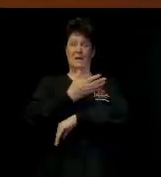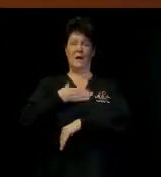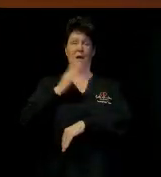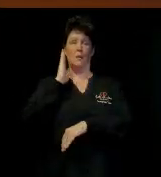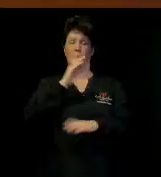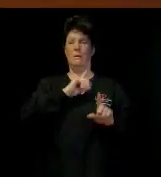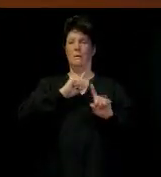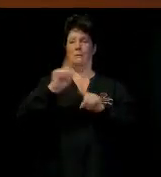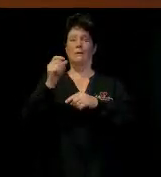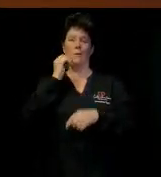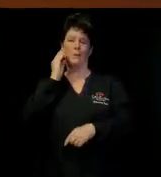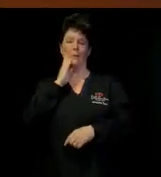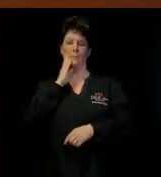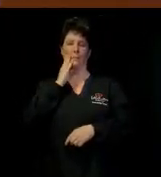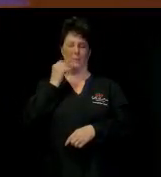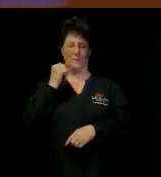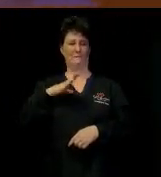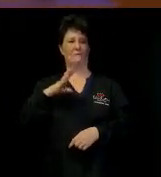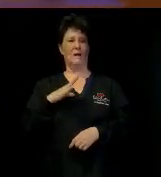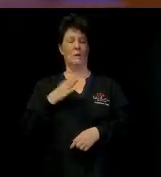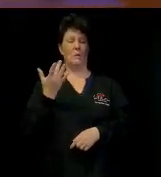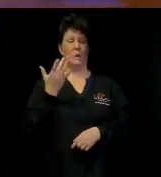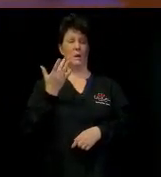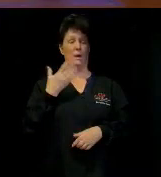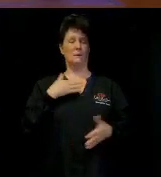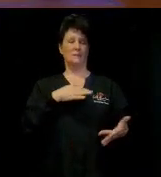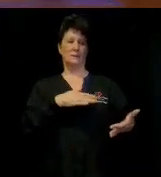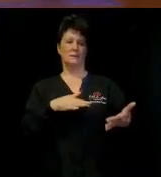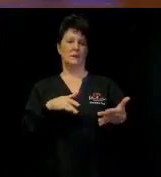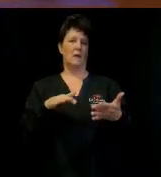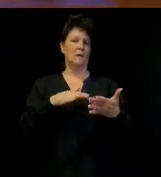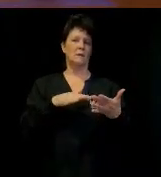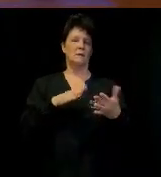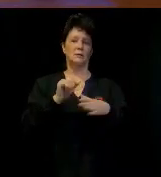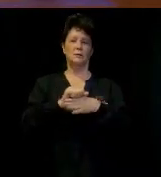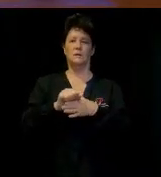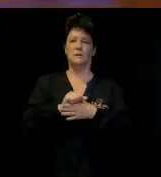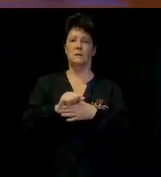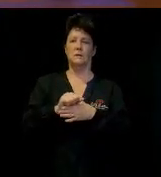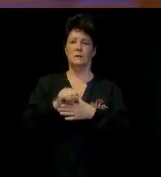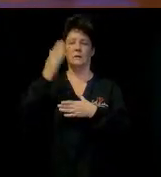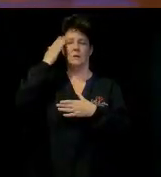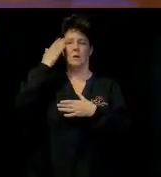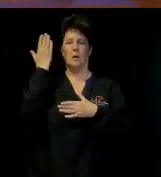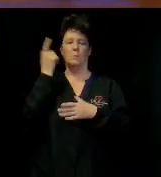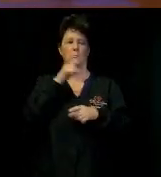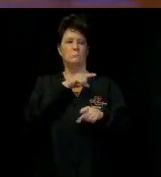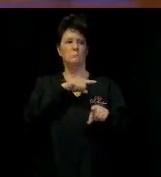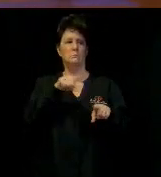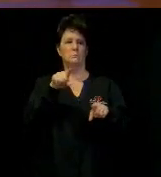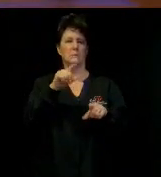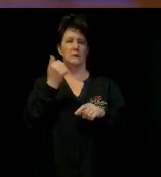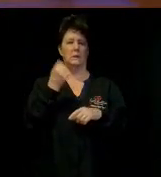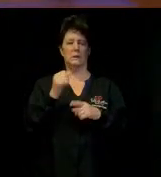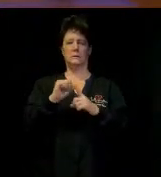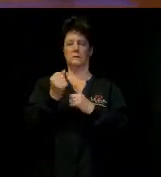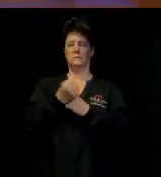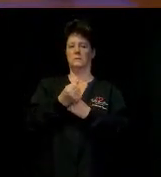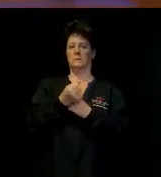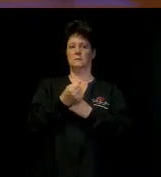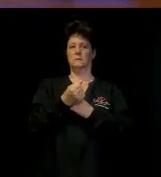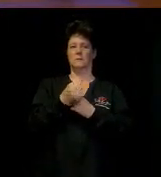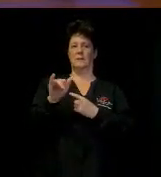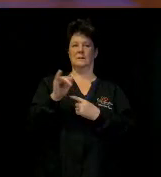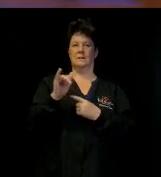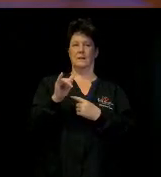fine. Because I've taken the time to study. I've taken the time to train to know what it is to deal with any situation. It's the same